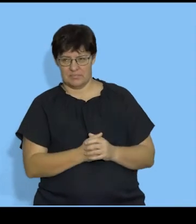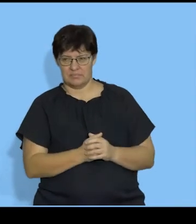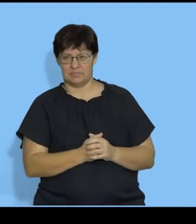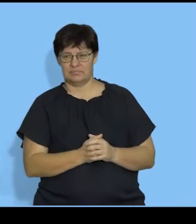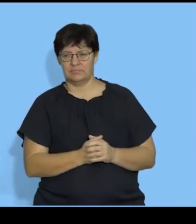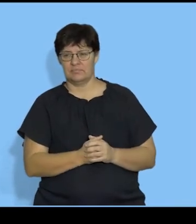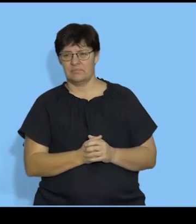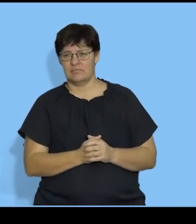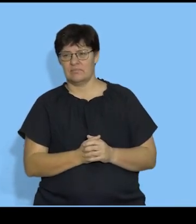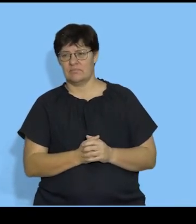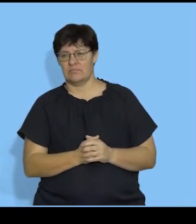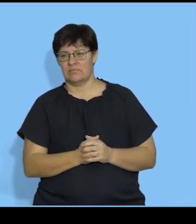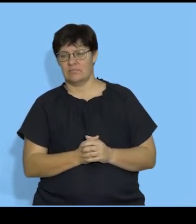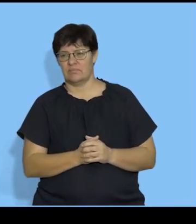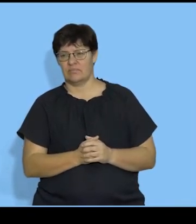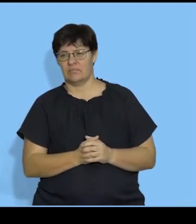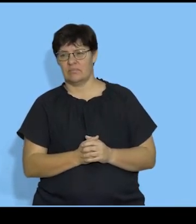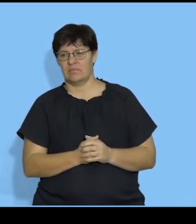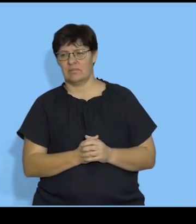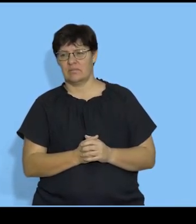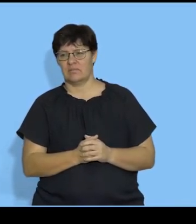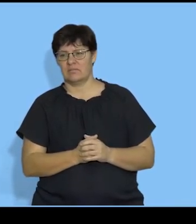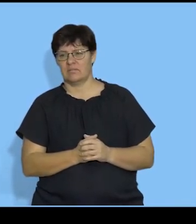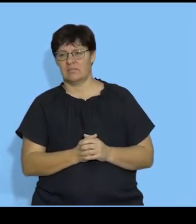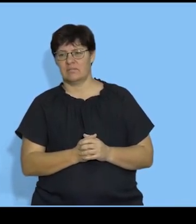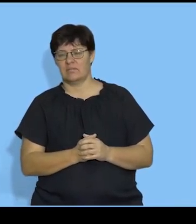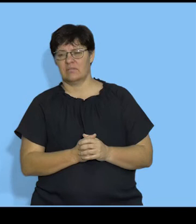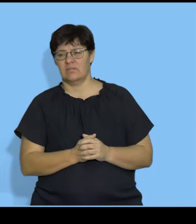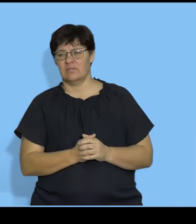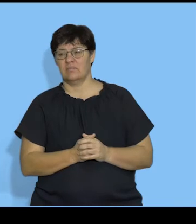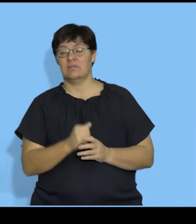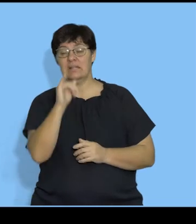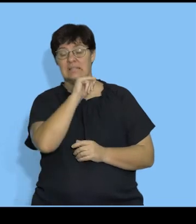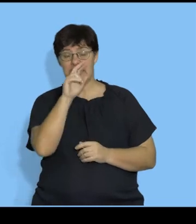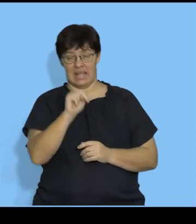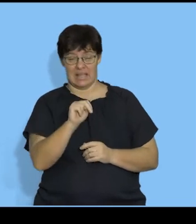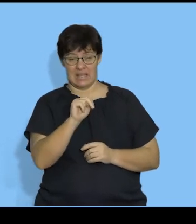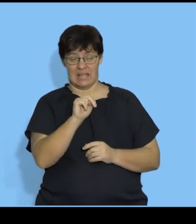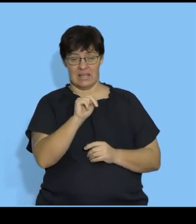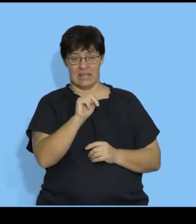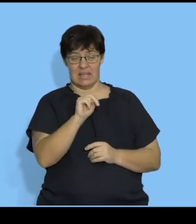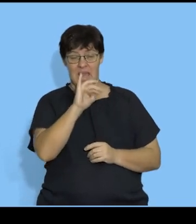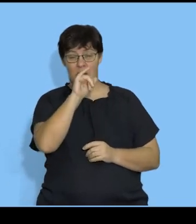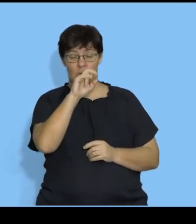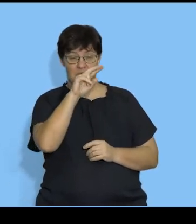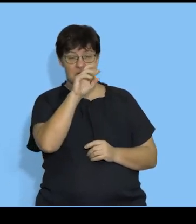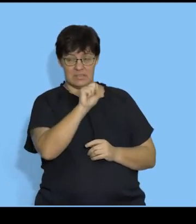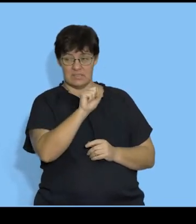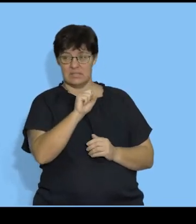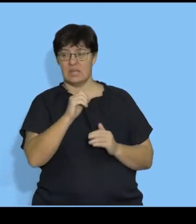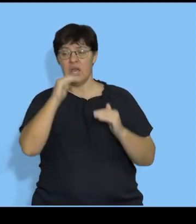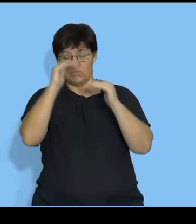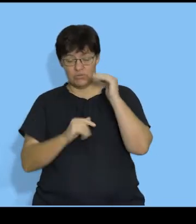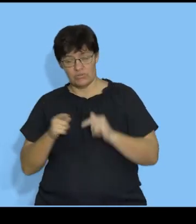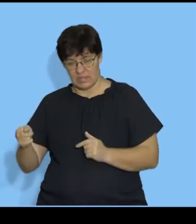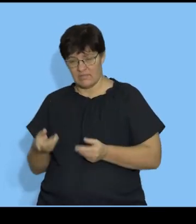This is what we are saying, okay? Zinc ions are actually reduced to give us zinc